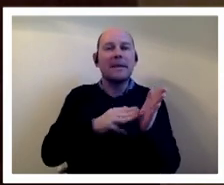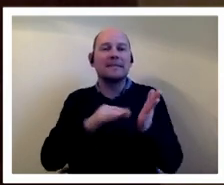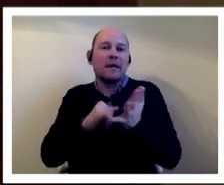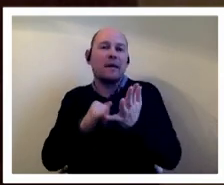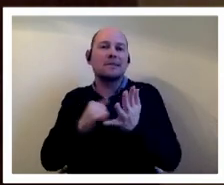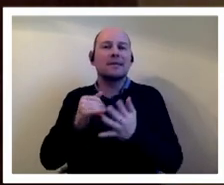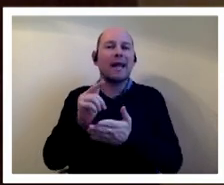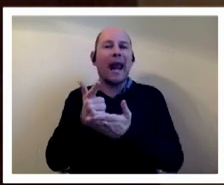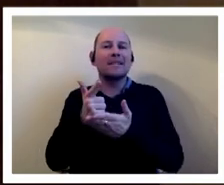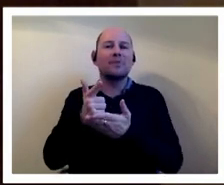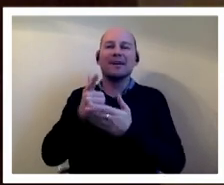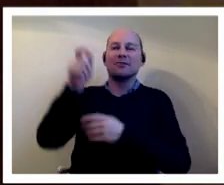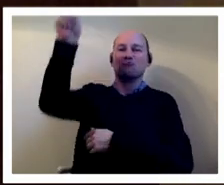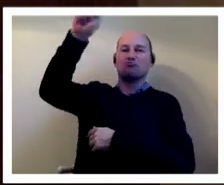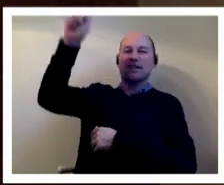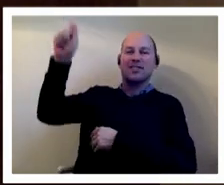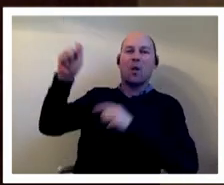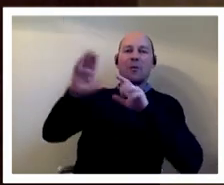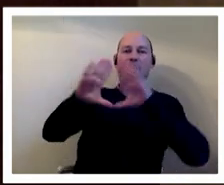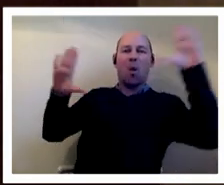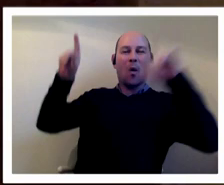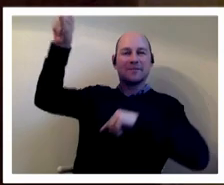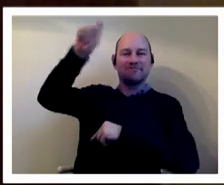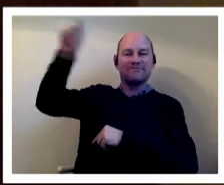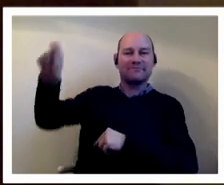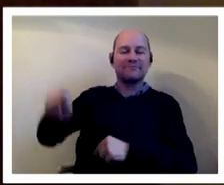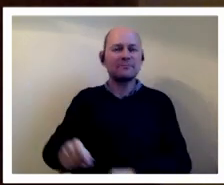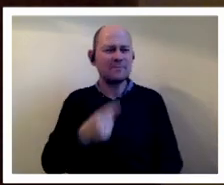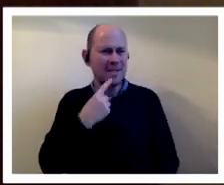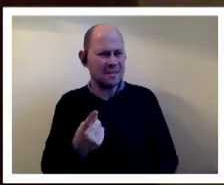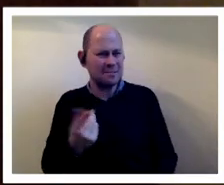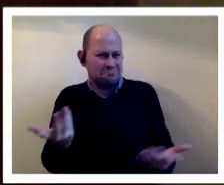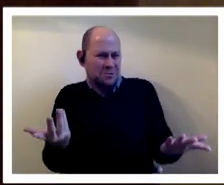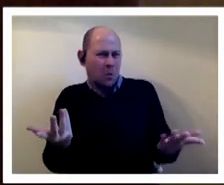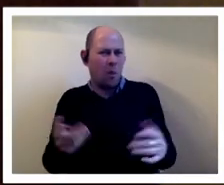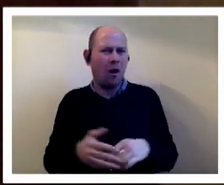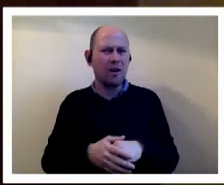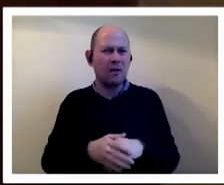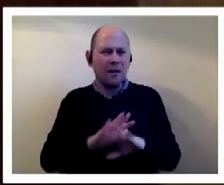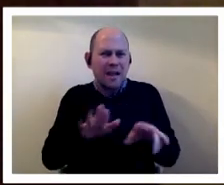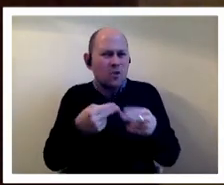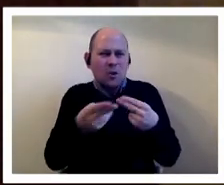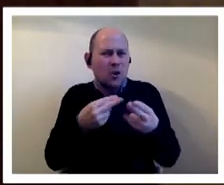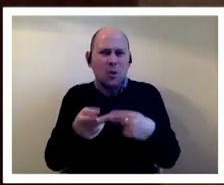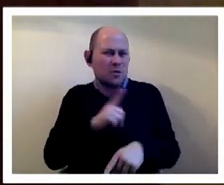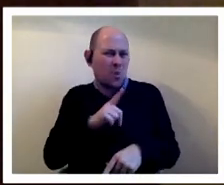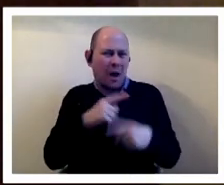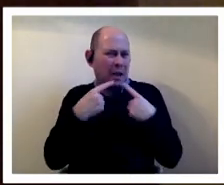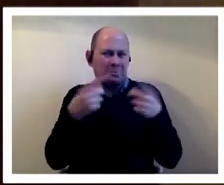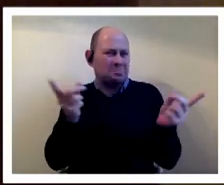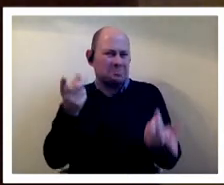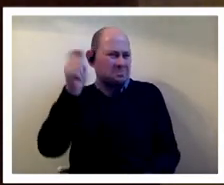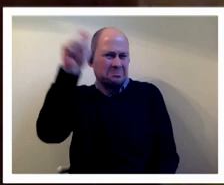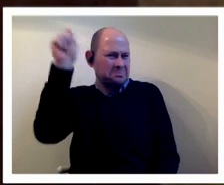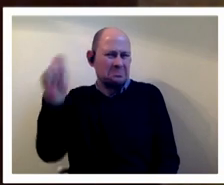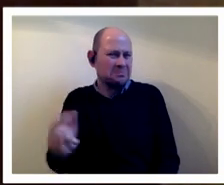and she came into the classroom she kind of saw it and she kind of says you know so what you know it's not news everybody knows that why do you feel a need to to kind of write it and then she kind